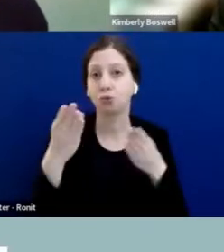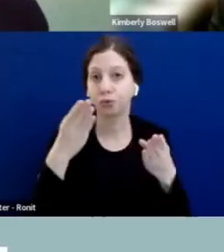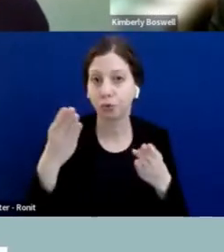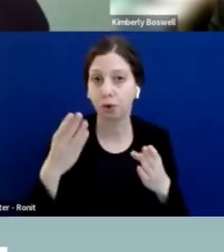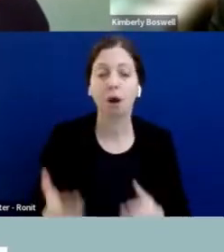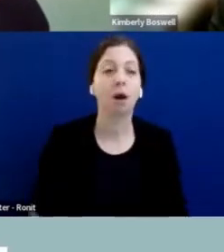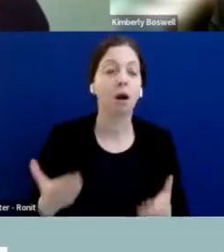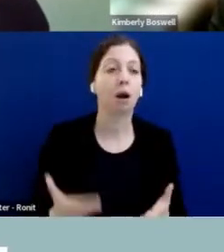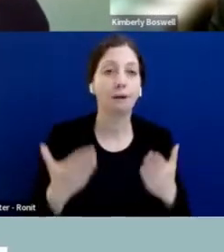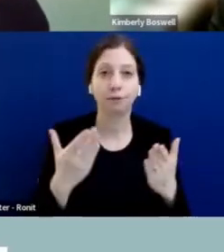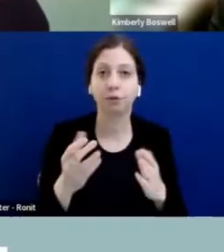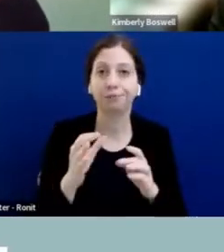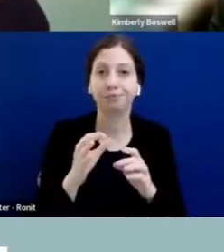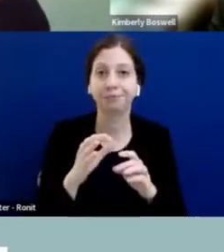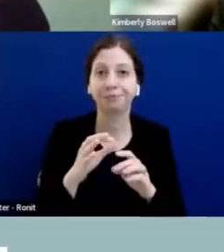offered